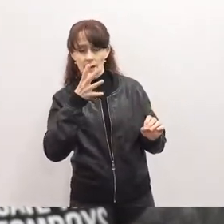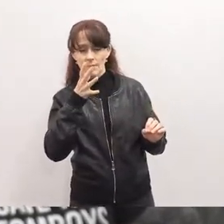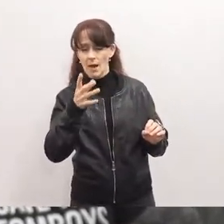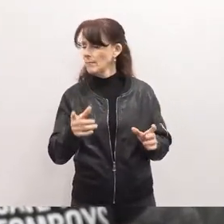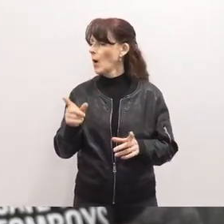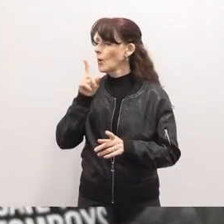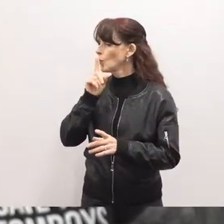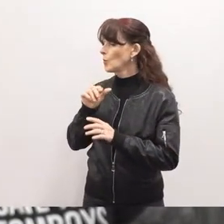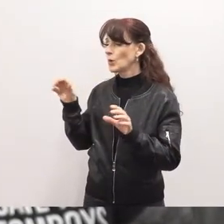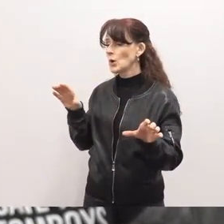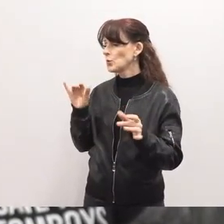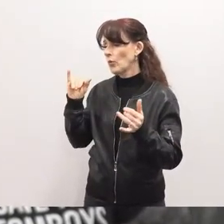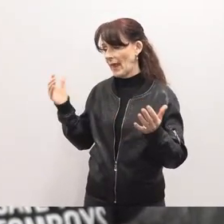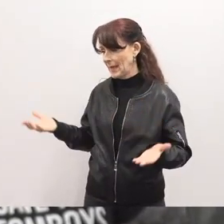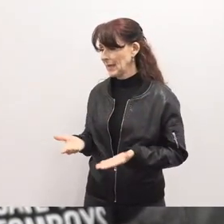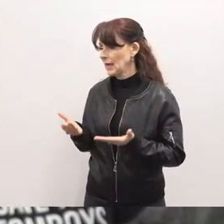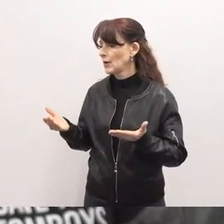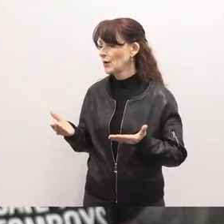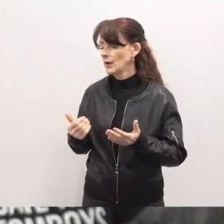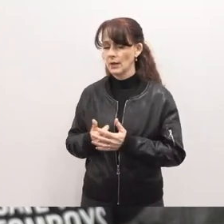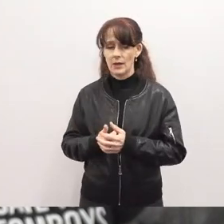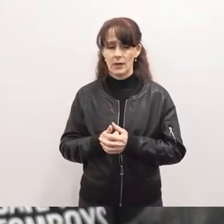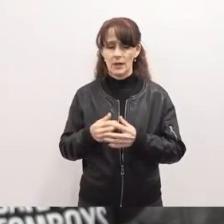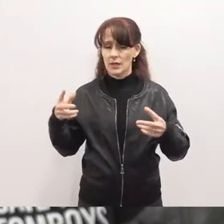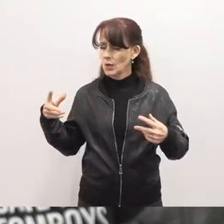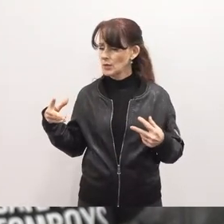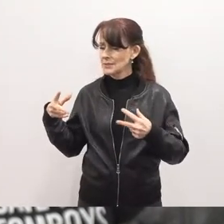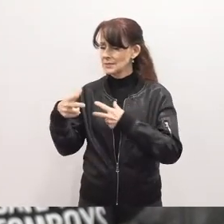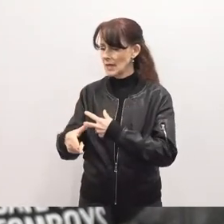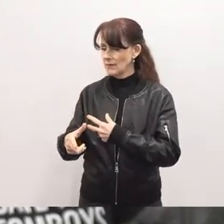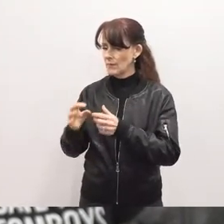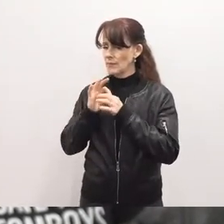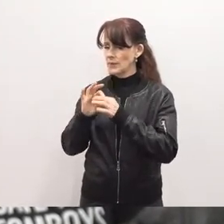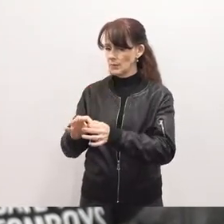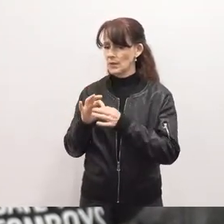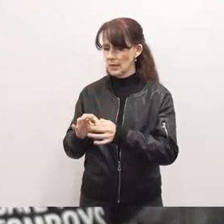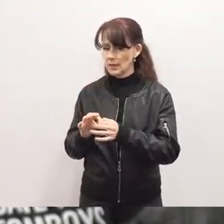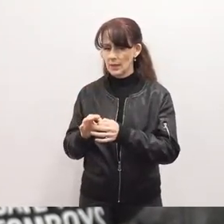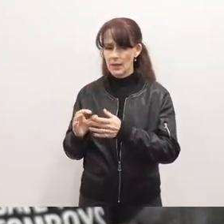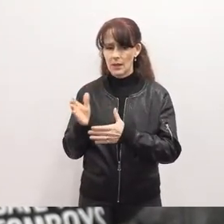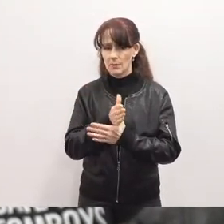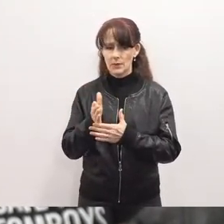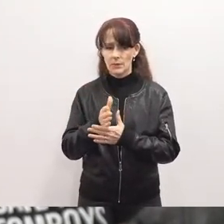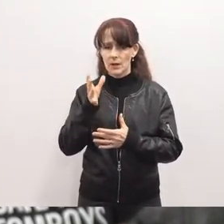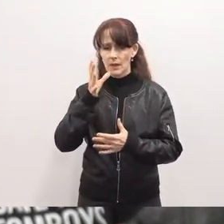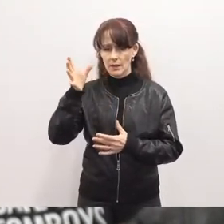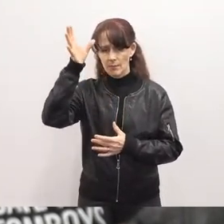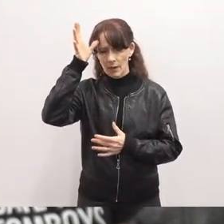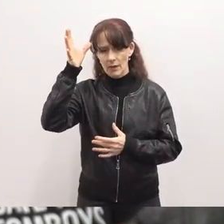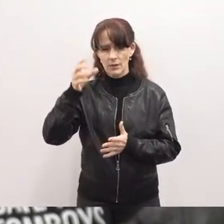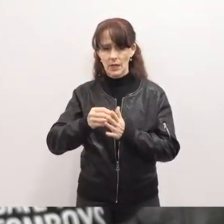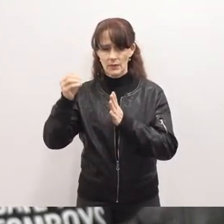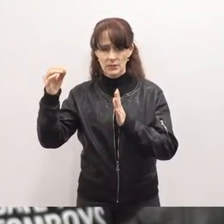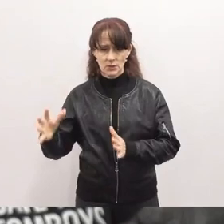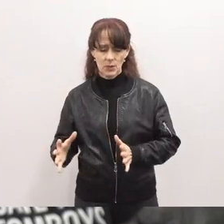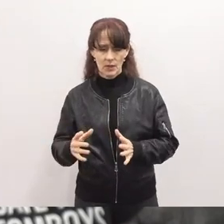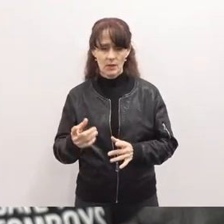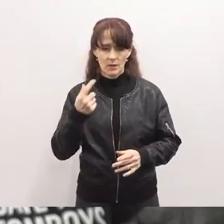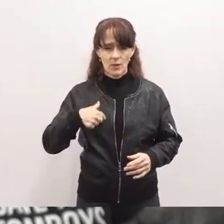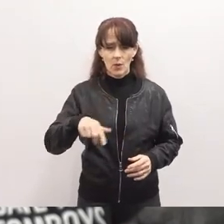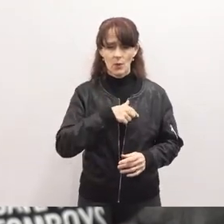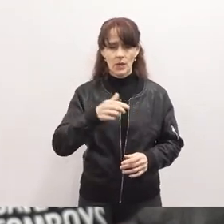do that here. You are severing the relationship between the parent and the student. We